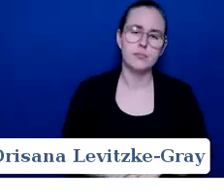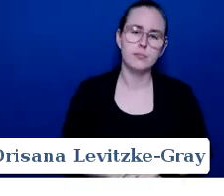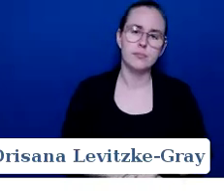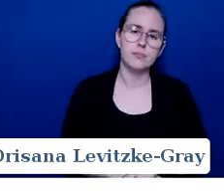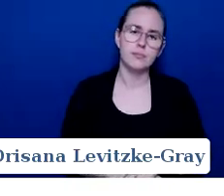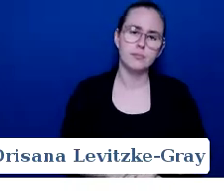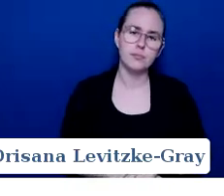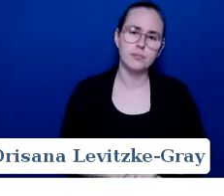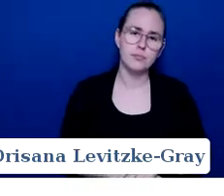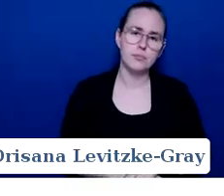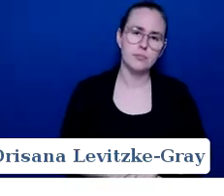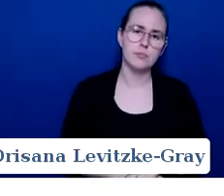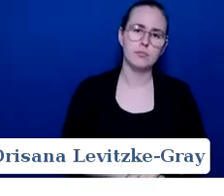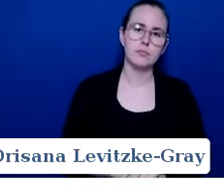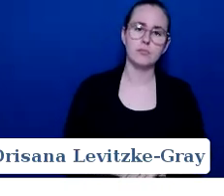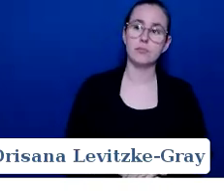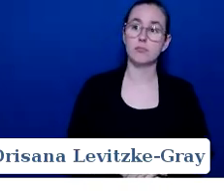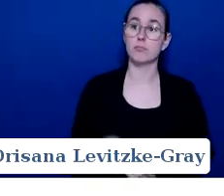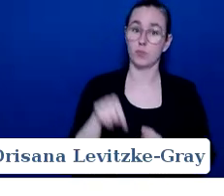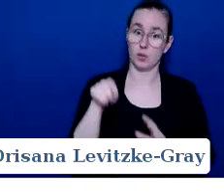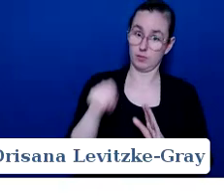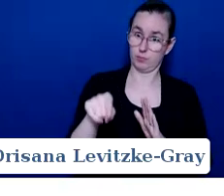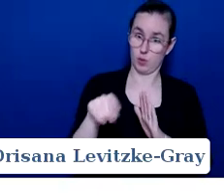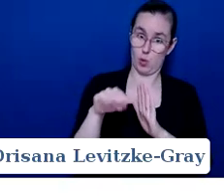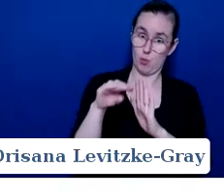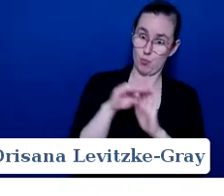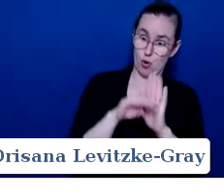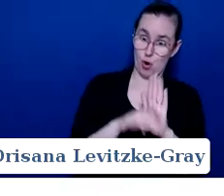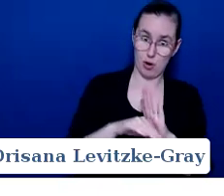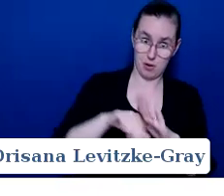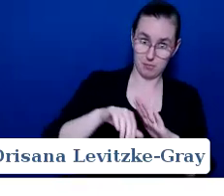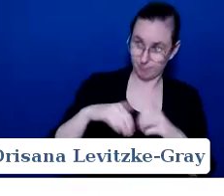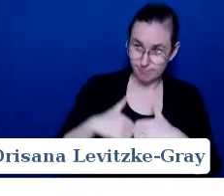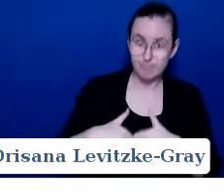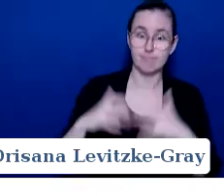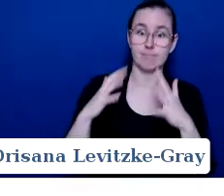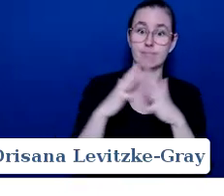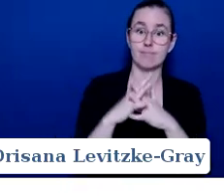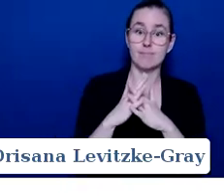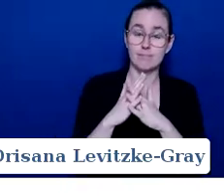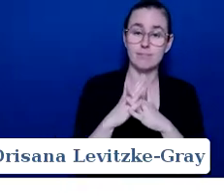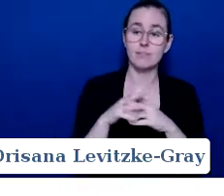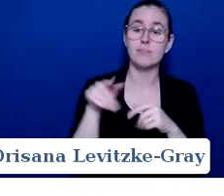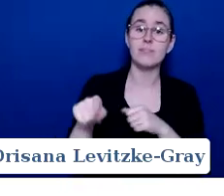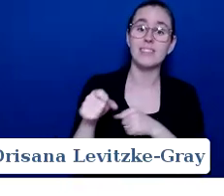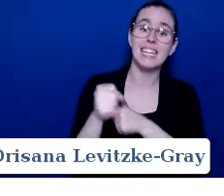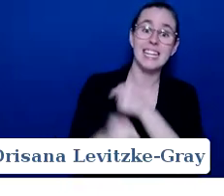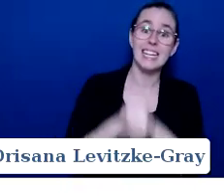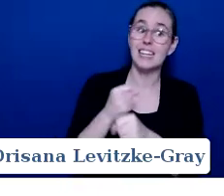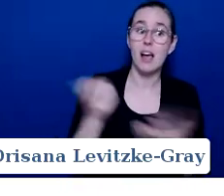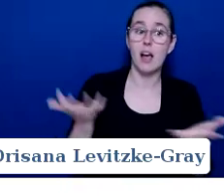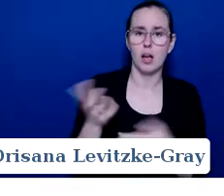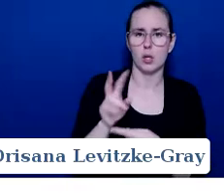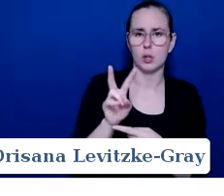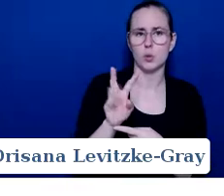Tekaful and Karama, it was mainly based on the census of 2006, which identified by